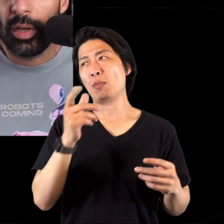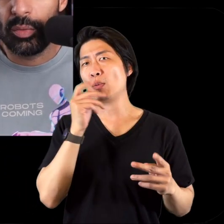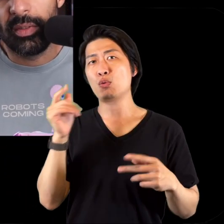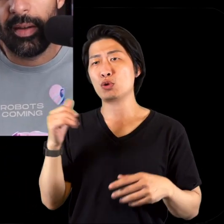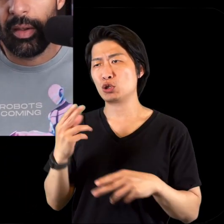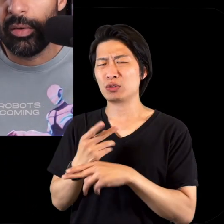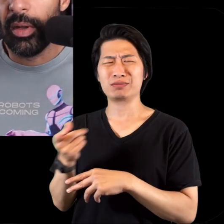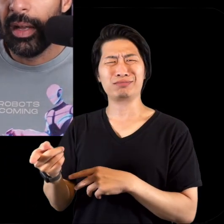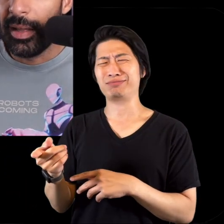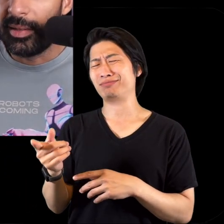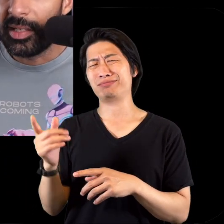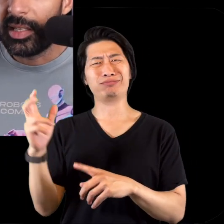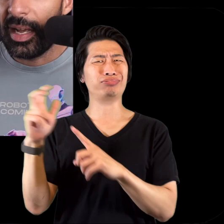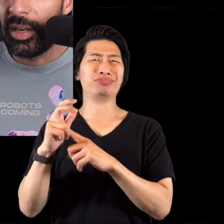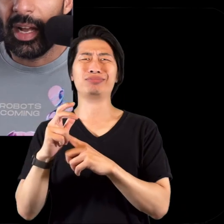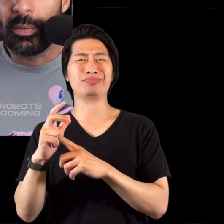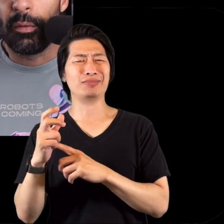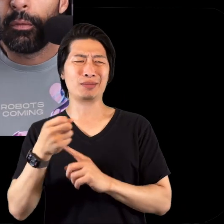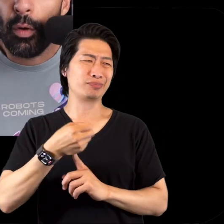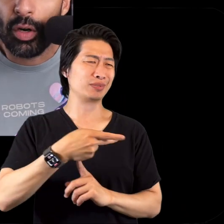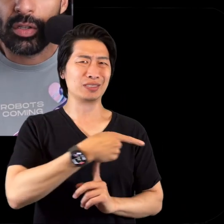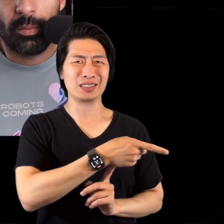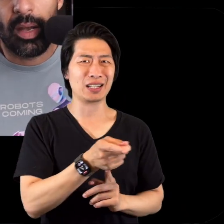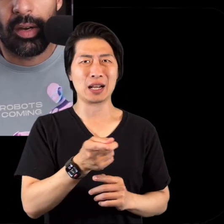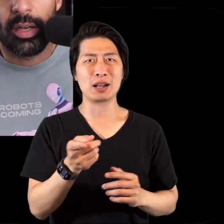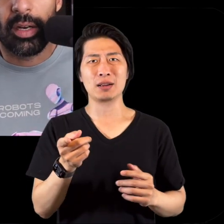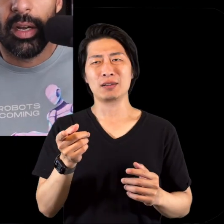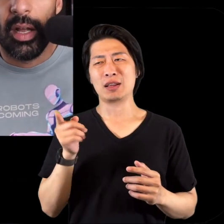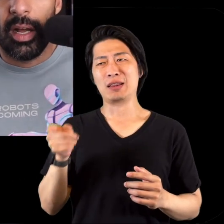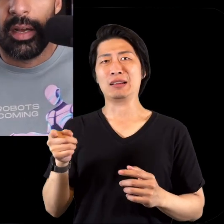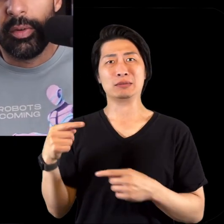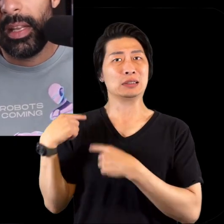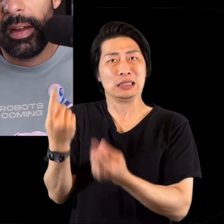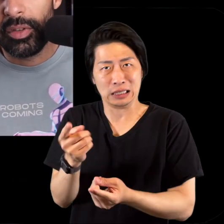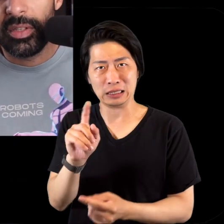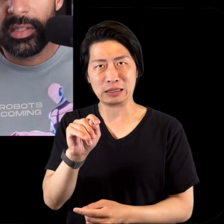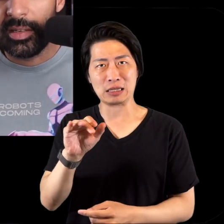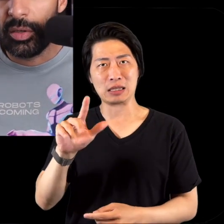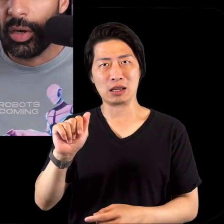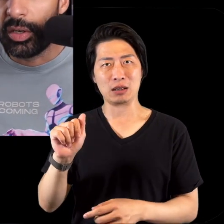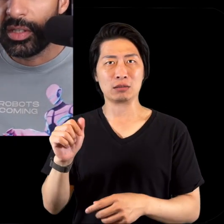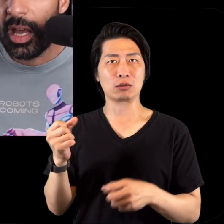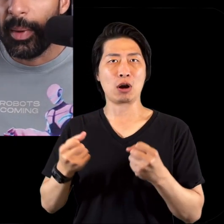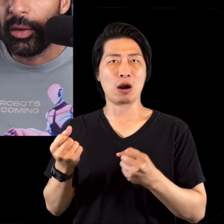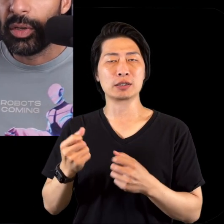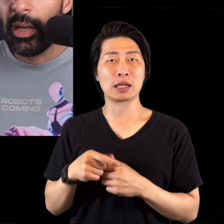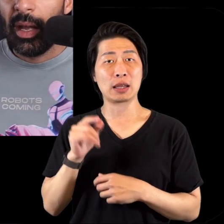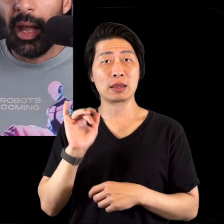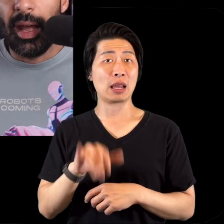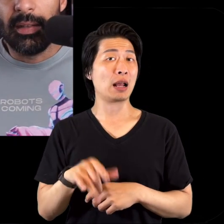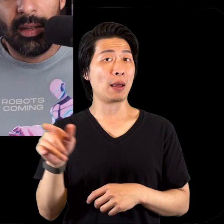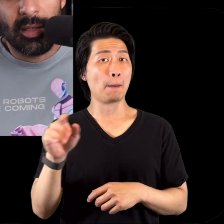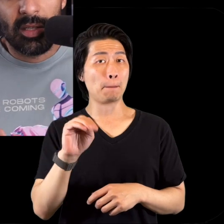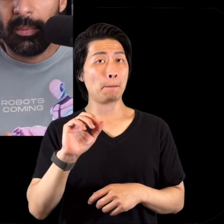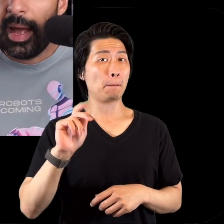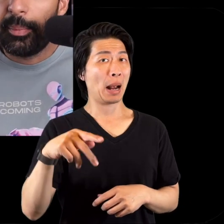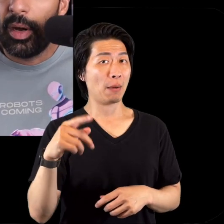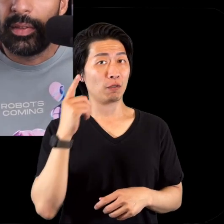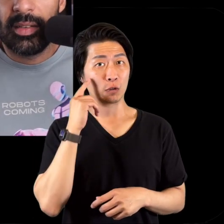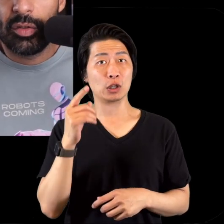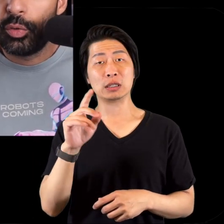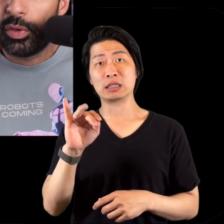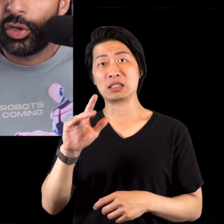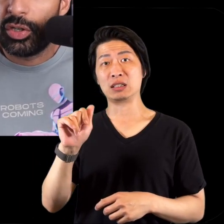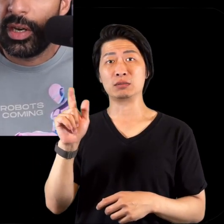charge plugs will tell you that this standard has been far superior, really ever since Tesla cars came out. And this is the map